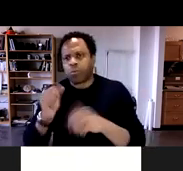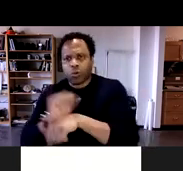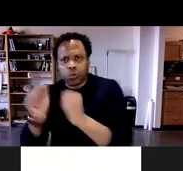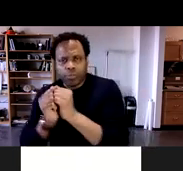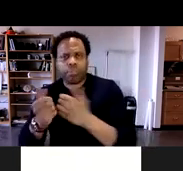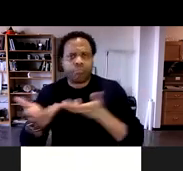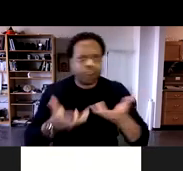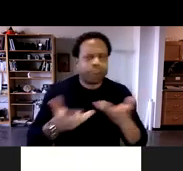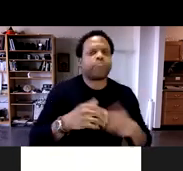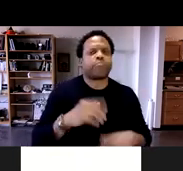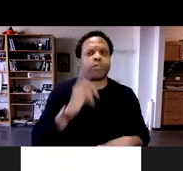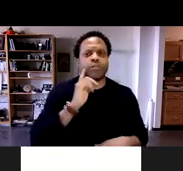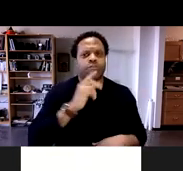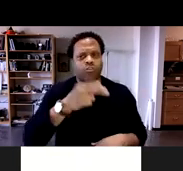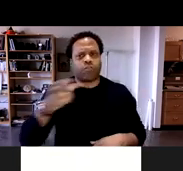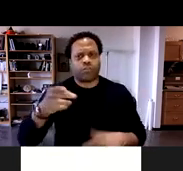the importance is